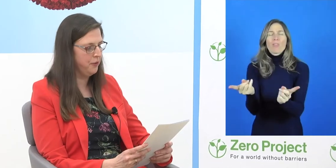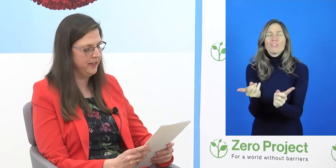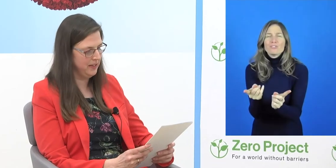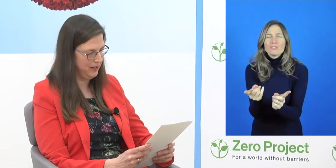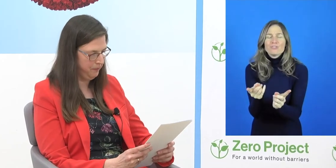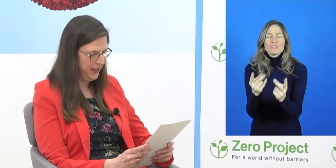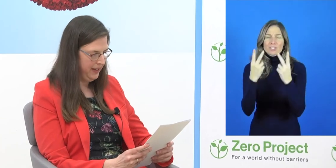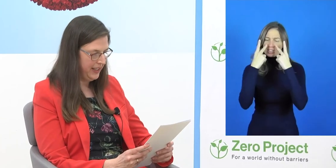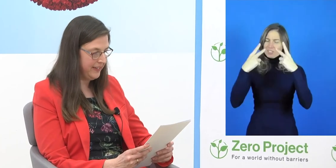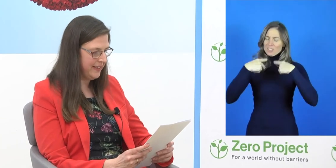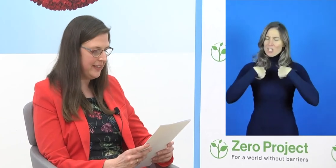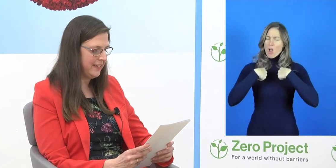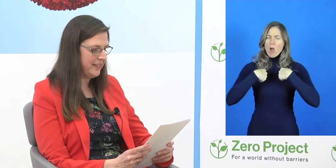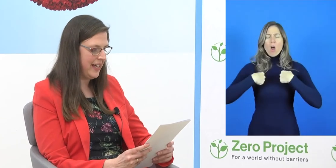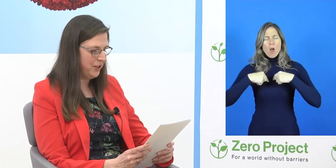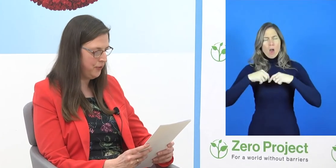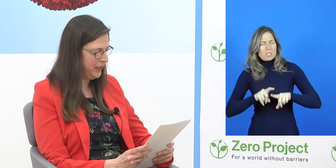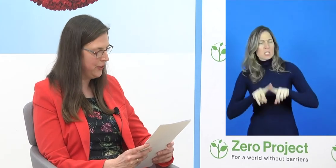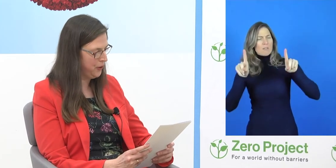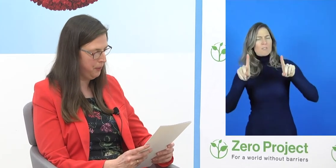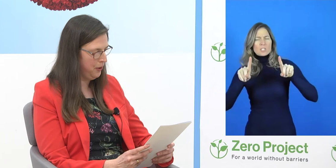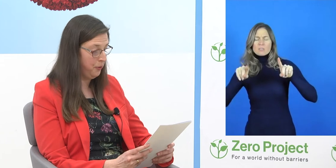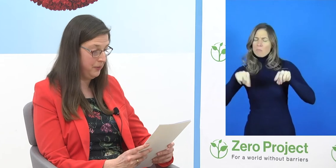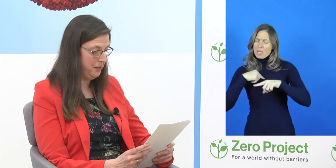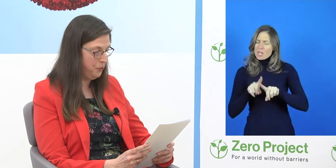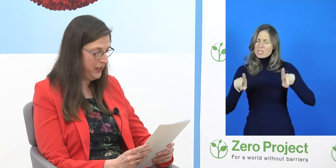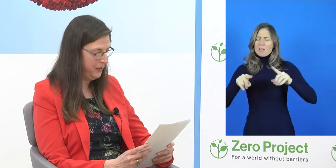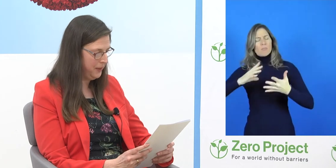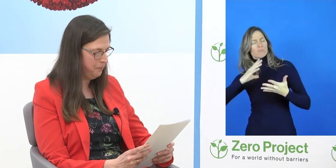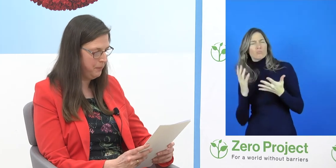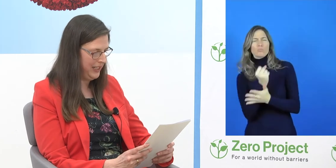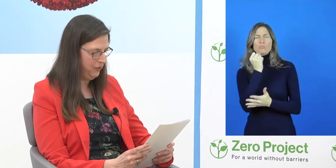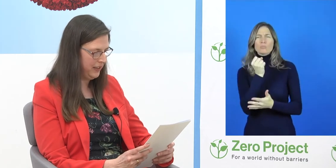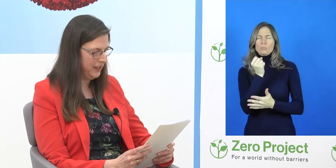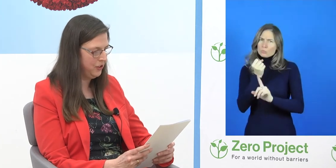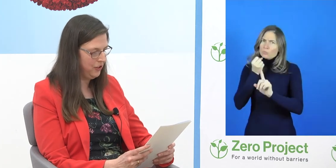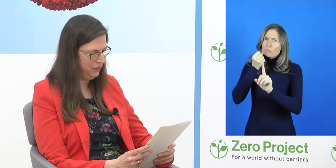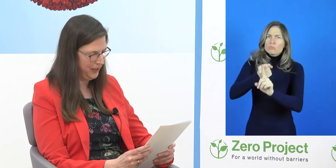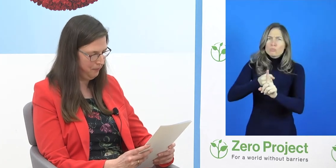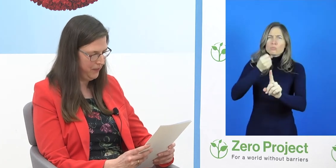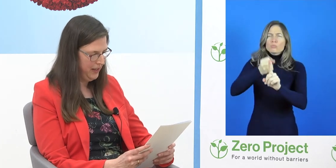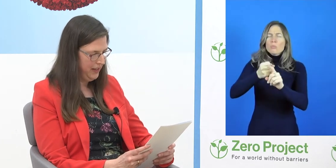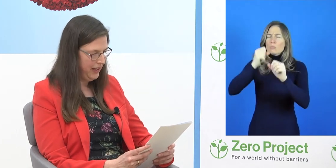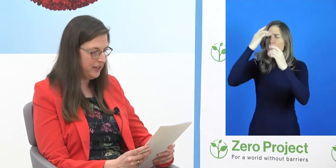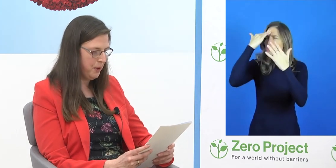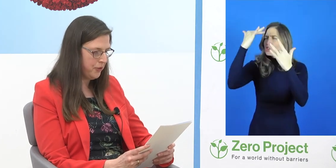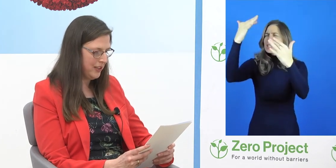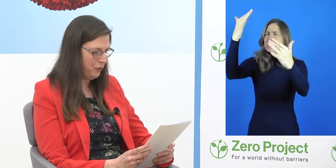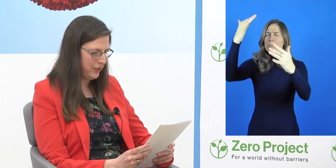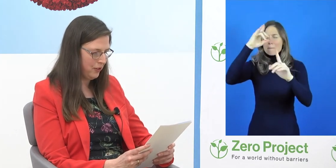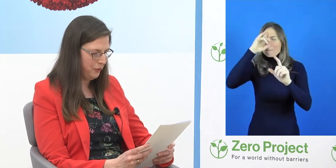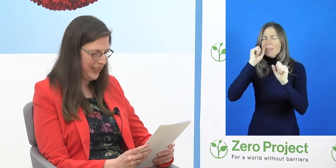her differences and didn't let anything stop her from dreaming, believing, and achieving. And the